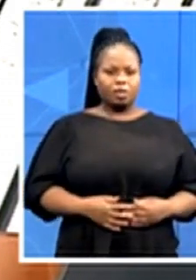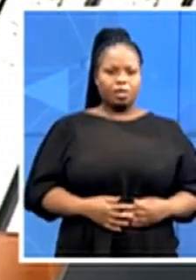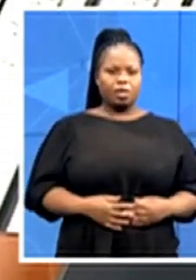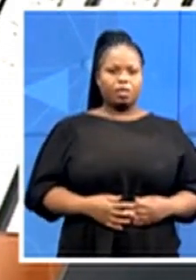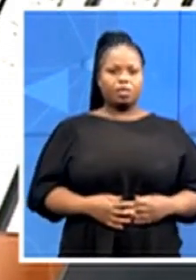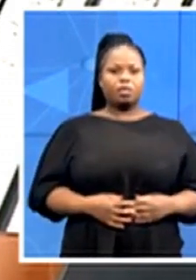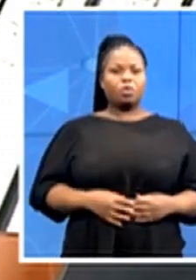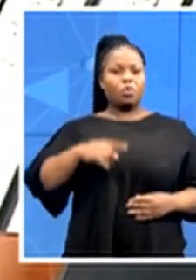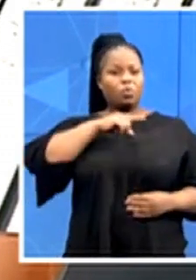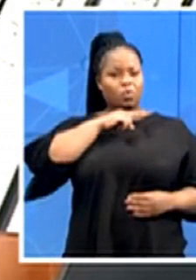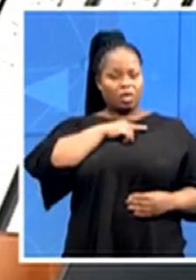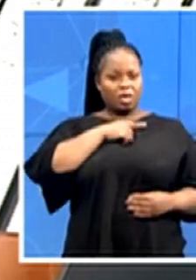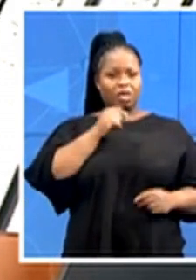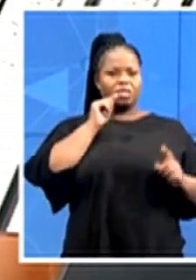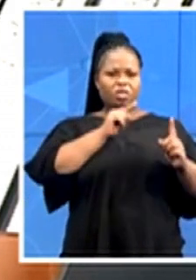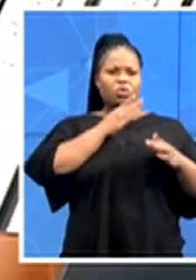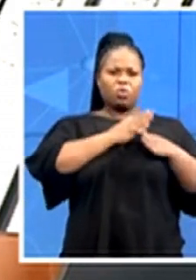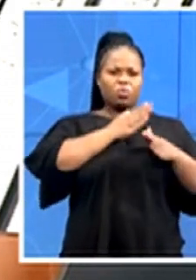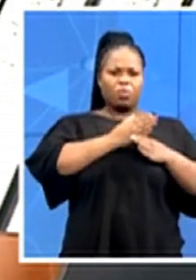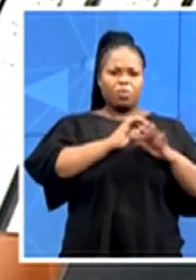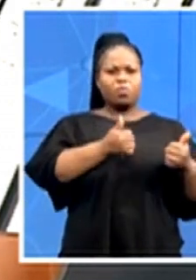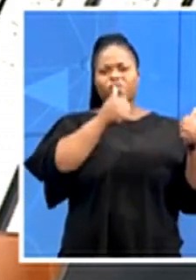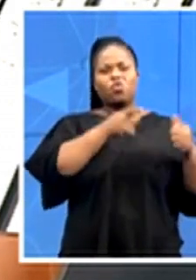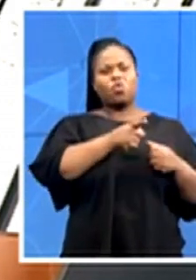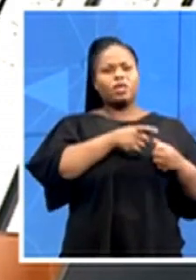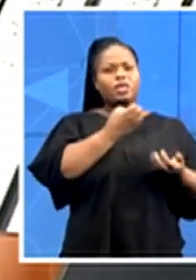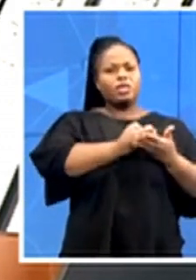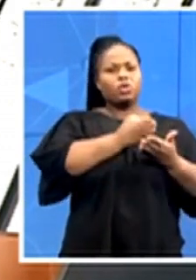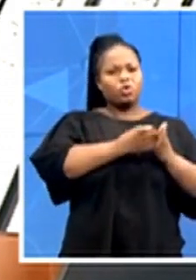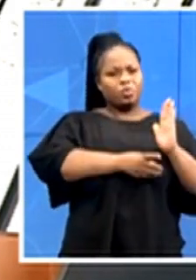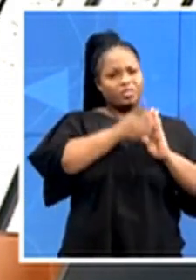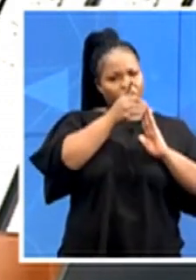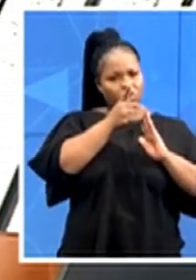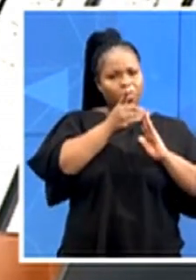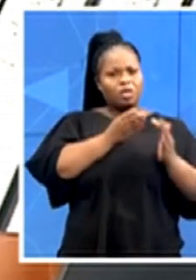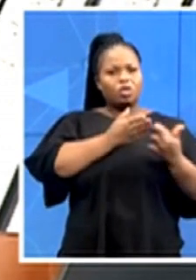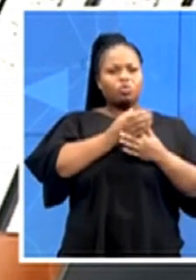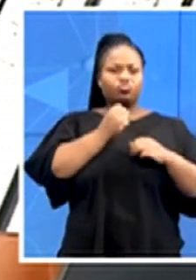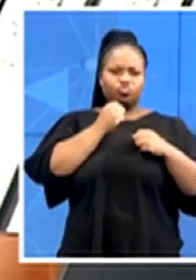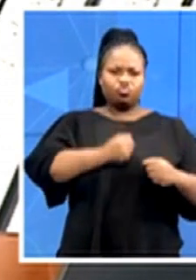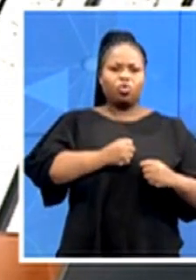of economic development through stronger oversight and strategic management.